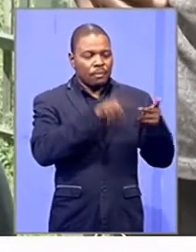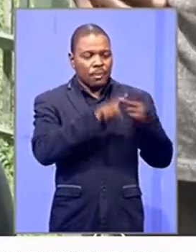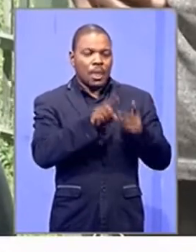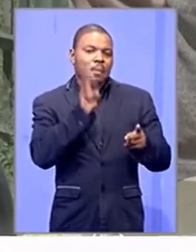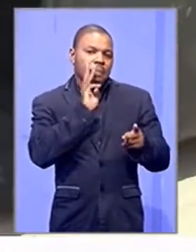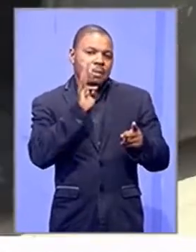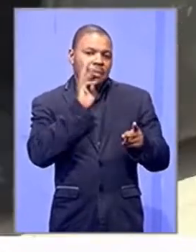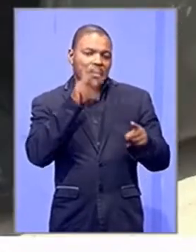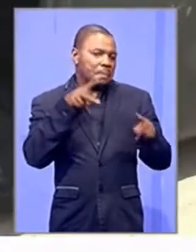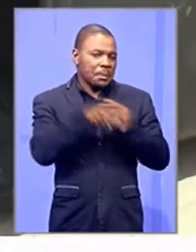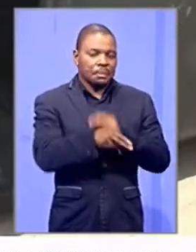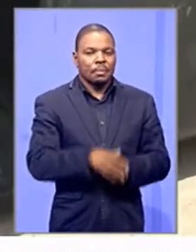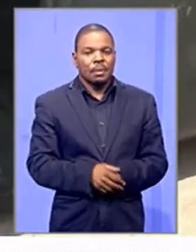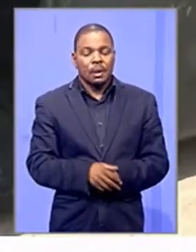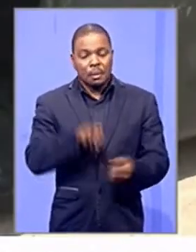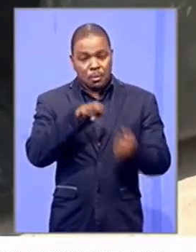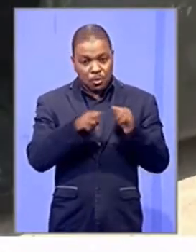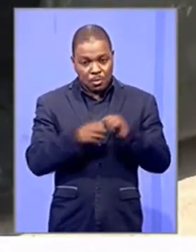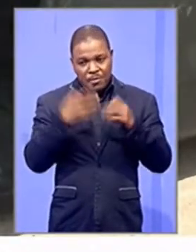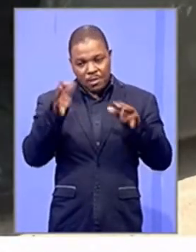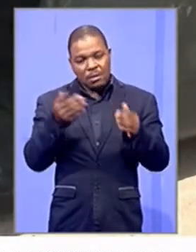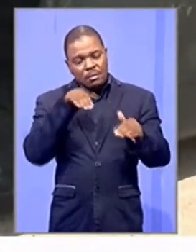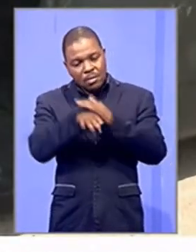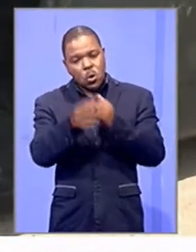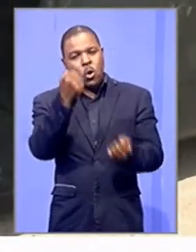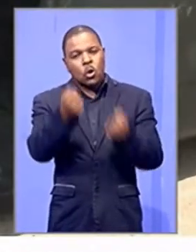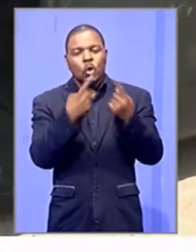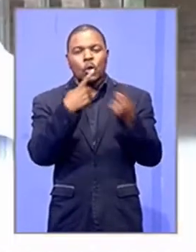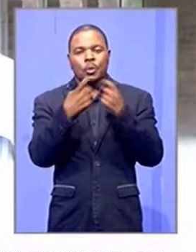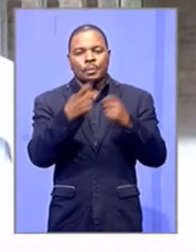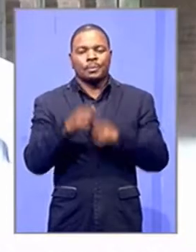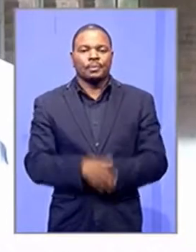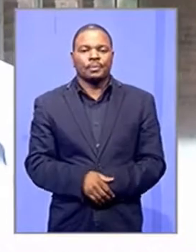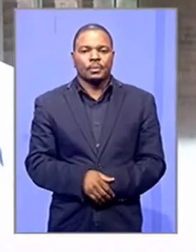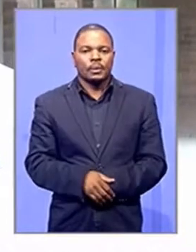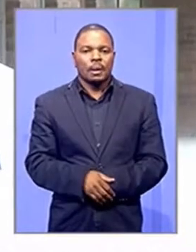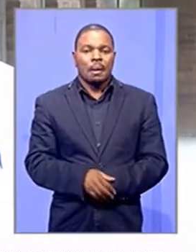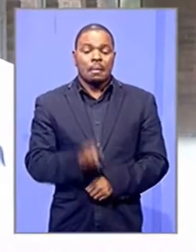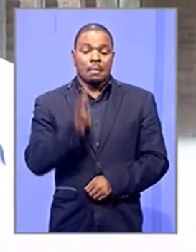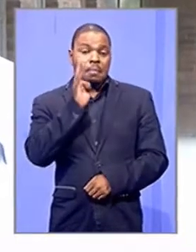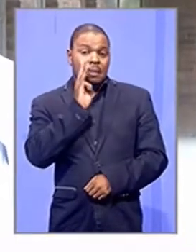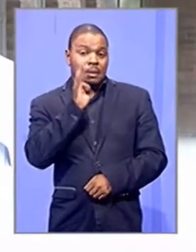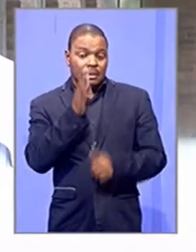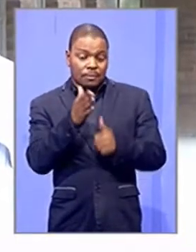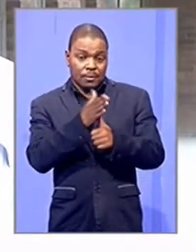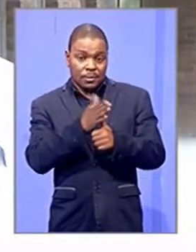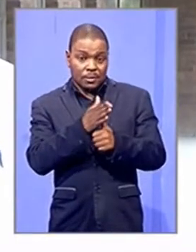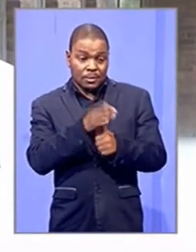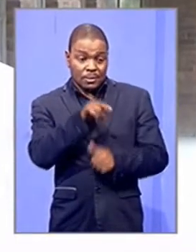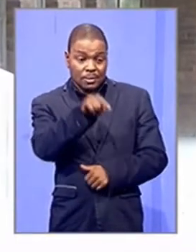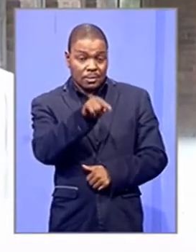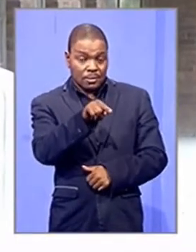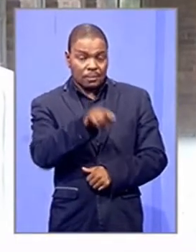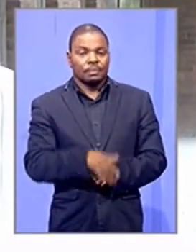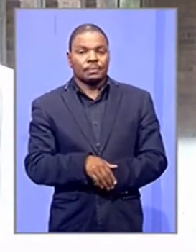metsi. Bothata bjo bo išitšwe kgorong tsheko. Taba ya metsi sa ntlha ko Malebogo